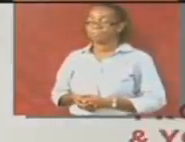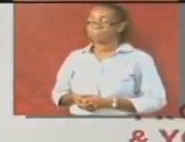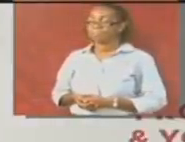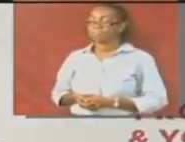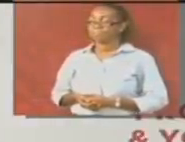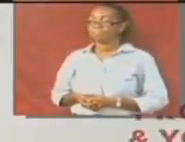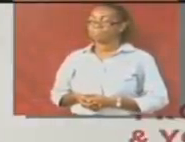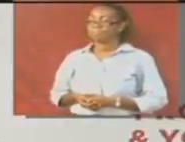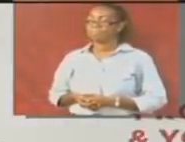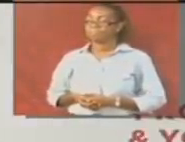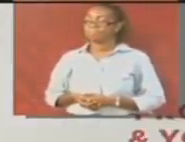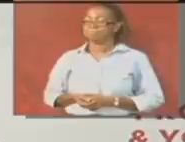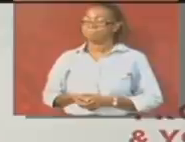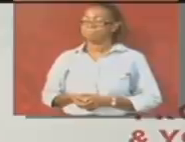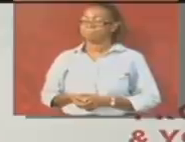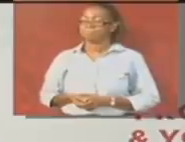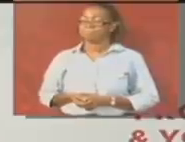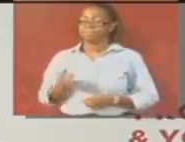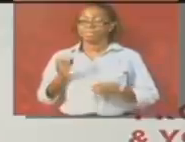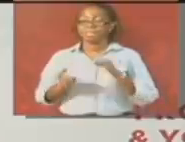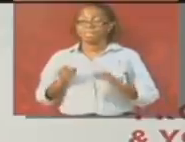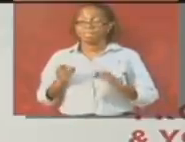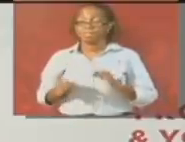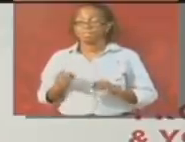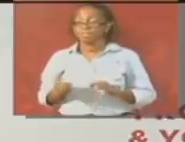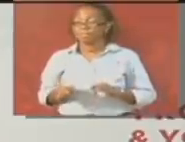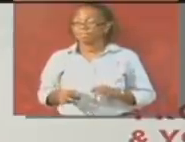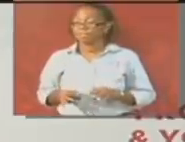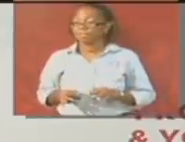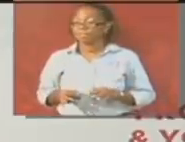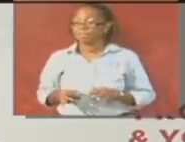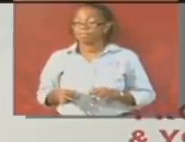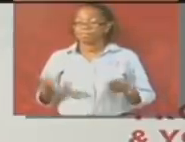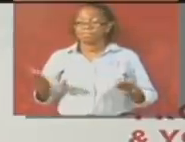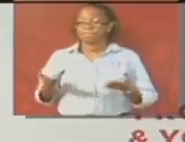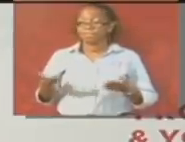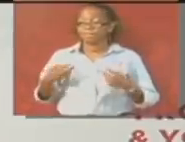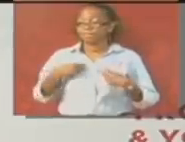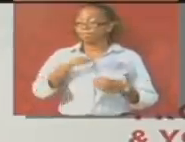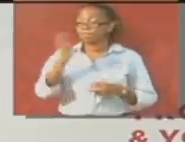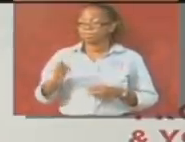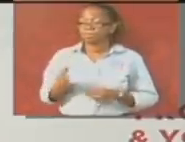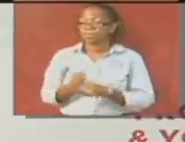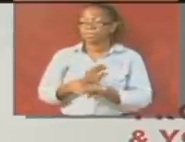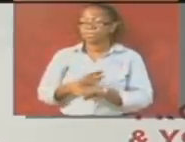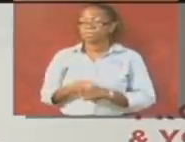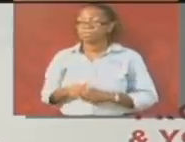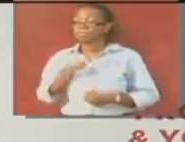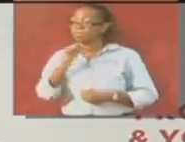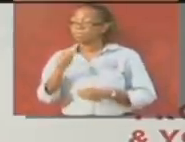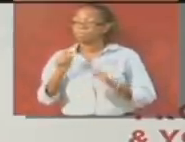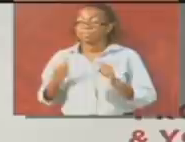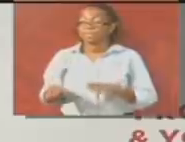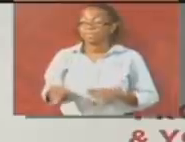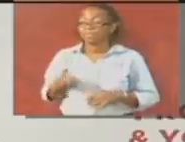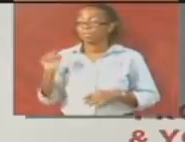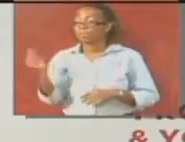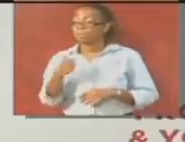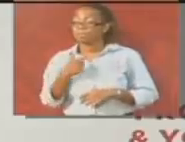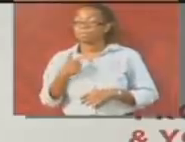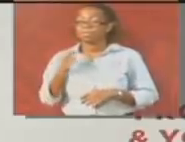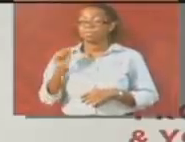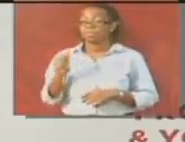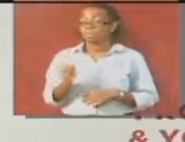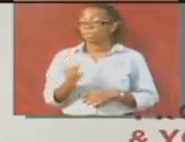done in a situation like that is that you wouldn't necessarily test all of the positives, but you would look at getting representative samples